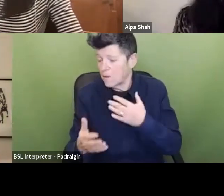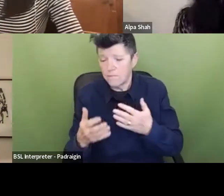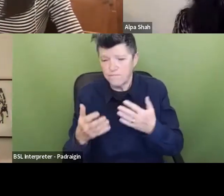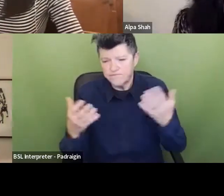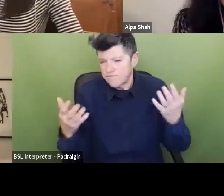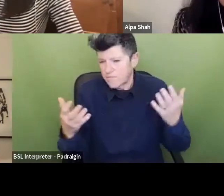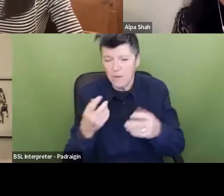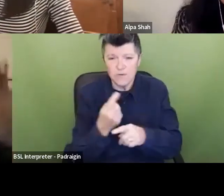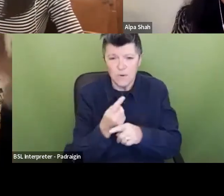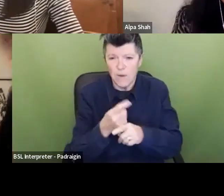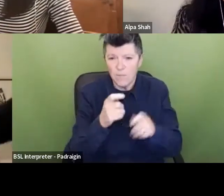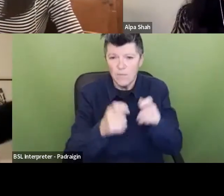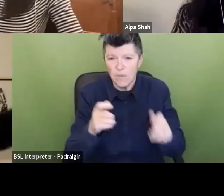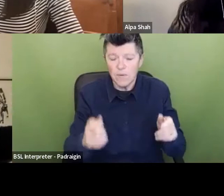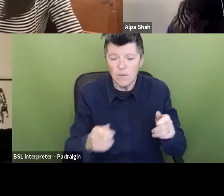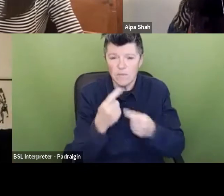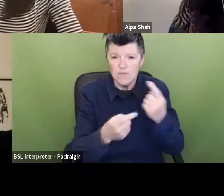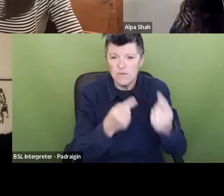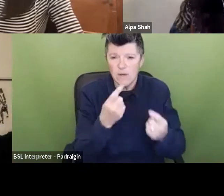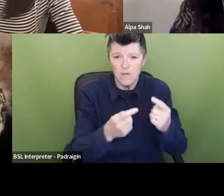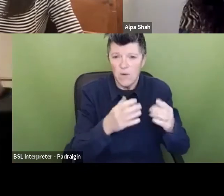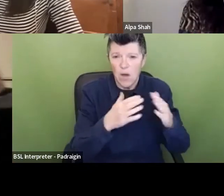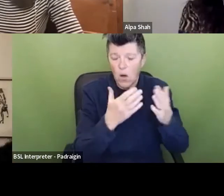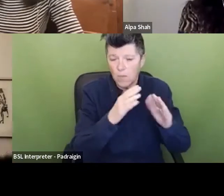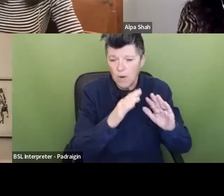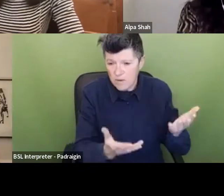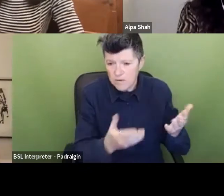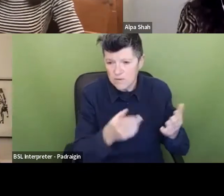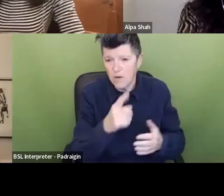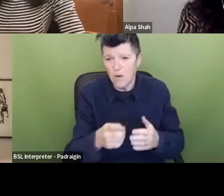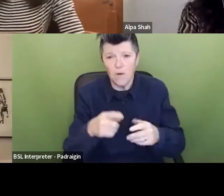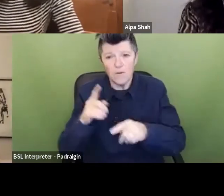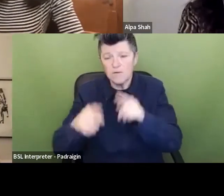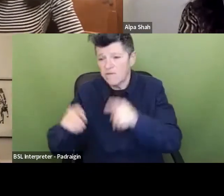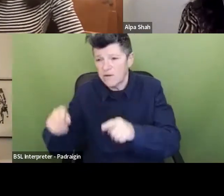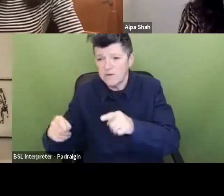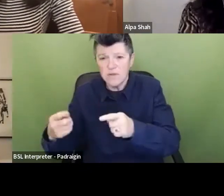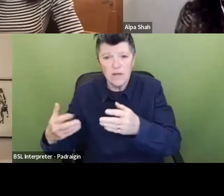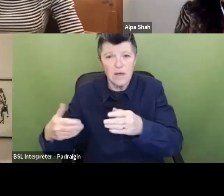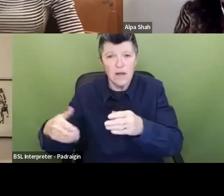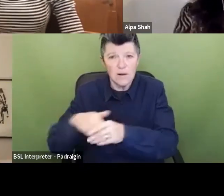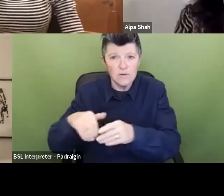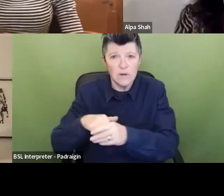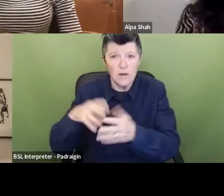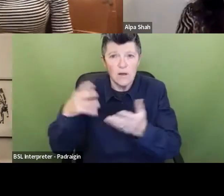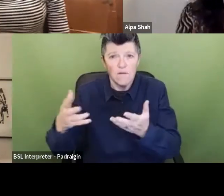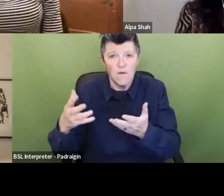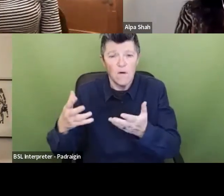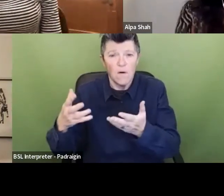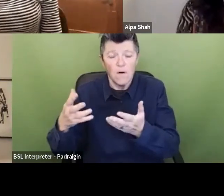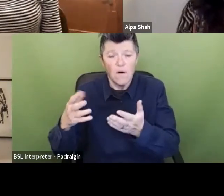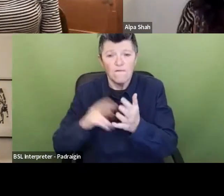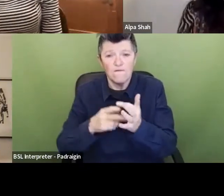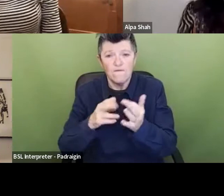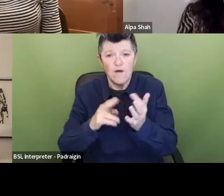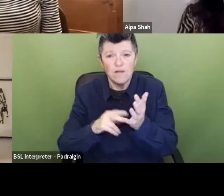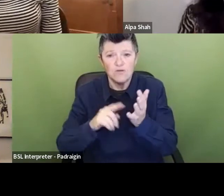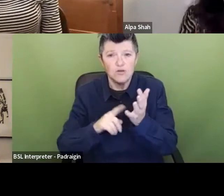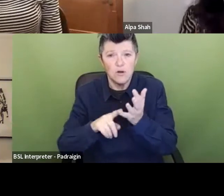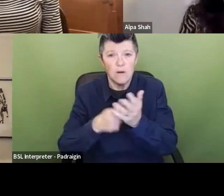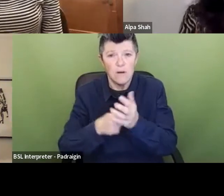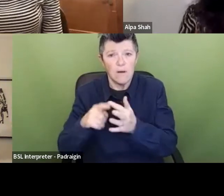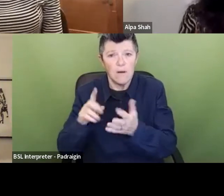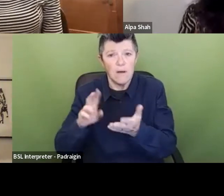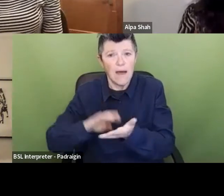people experiencing homelessness or whether I'm talking about, say, diversity and inclusion in venture capital, which there's a lack of, as you might be able